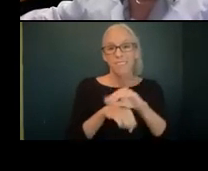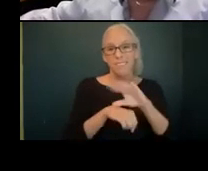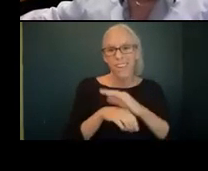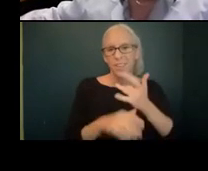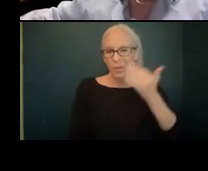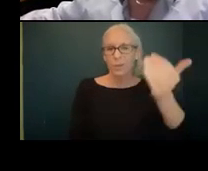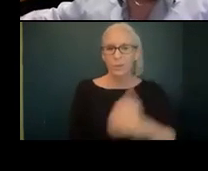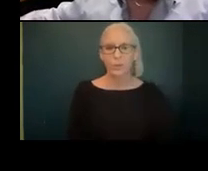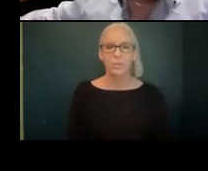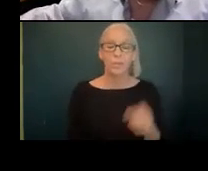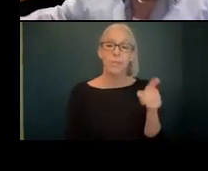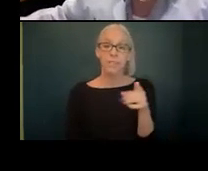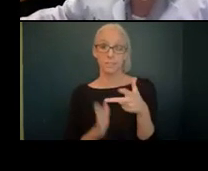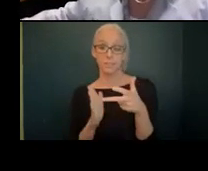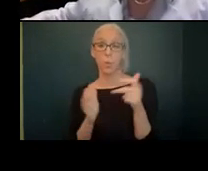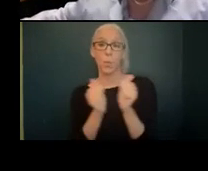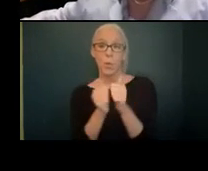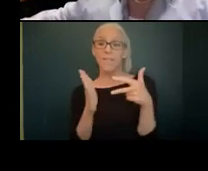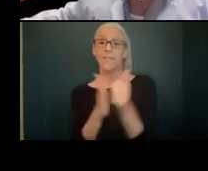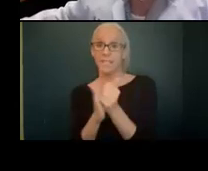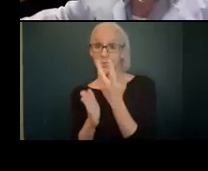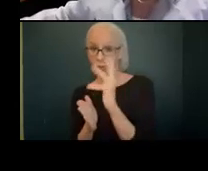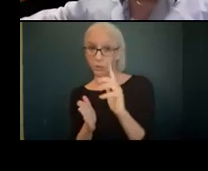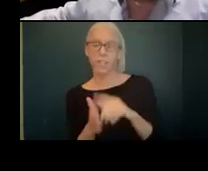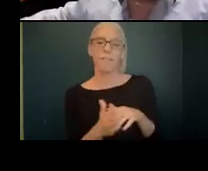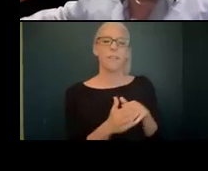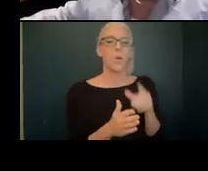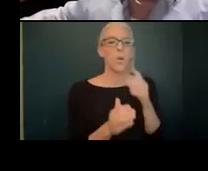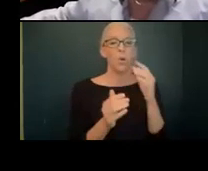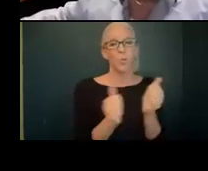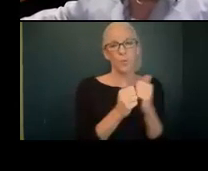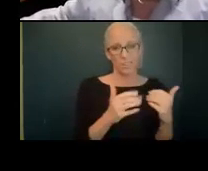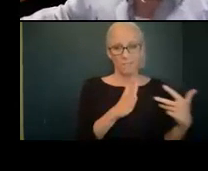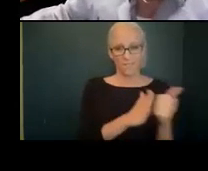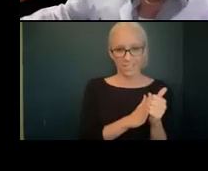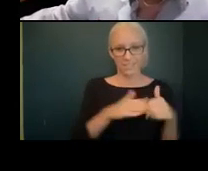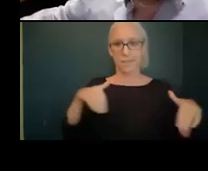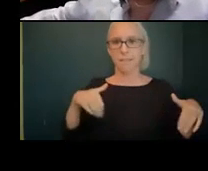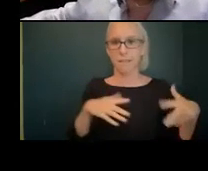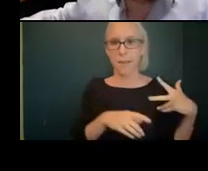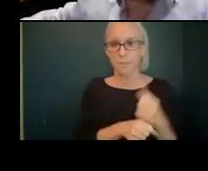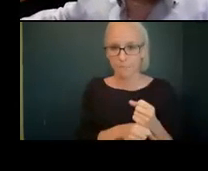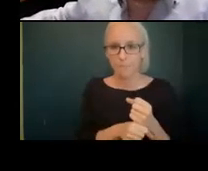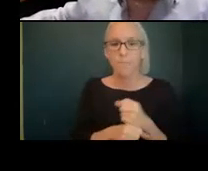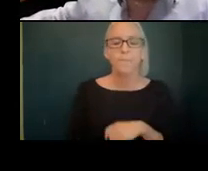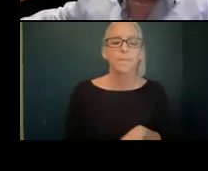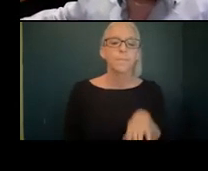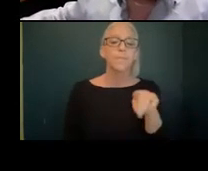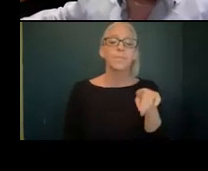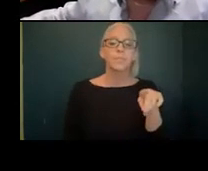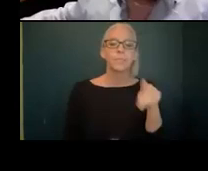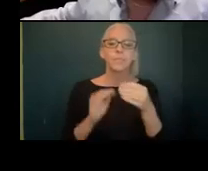a vaccine versus without the vaccine. And this is the one that scared some people. This is the rate, basically, it's about